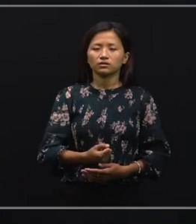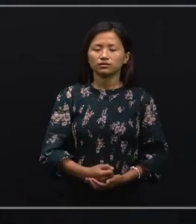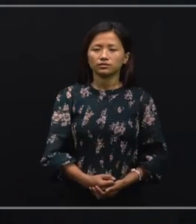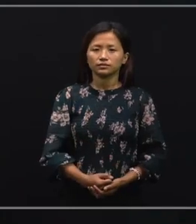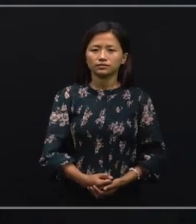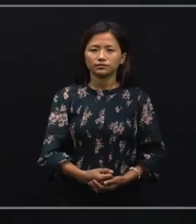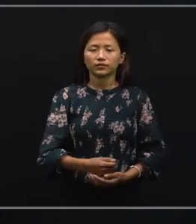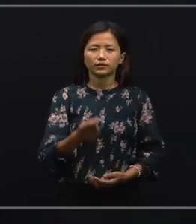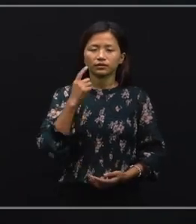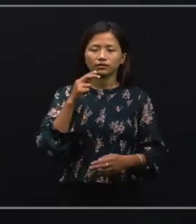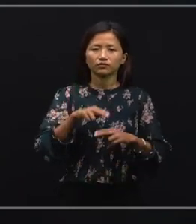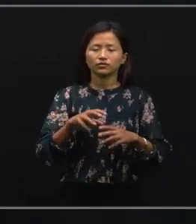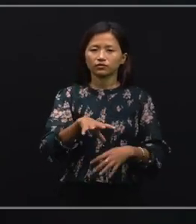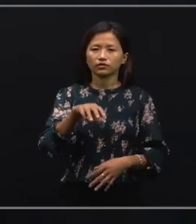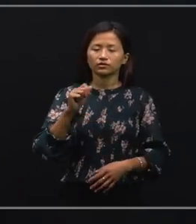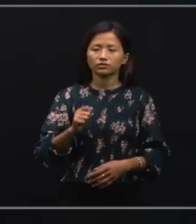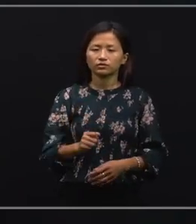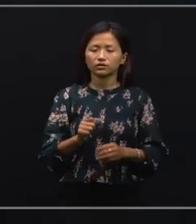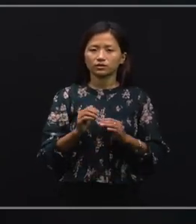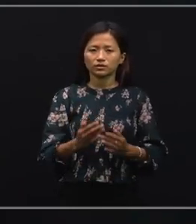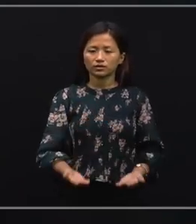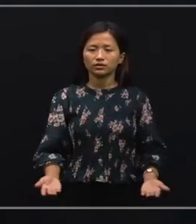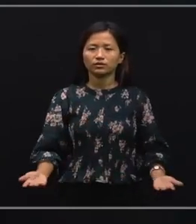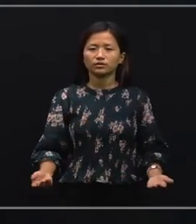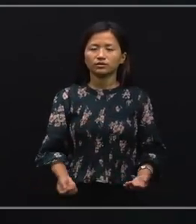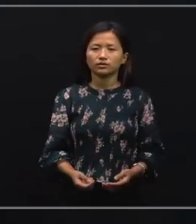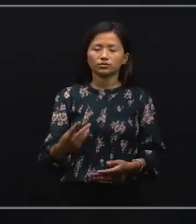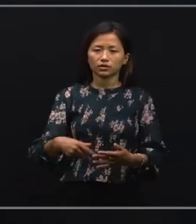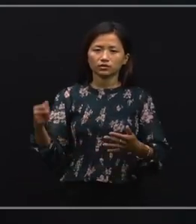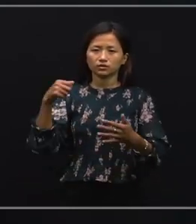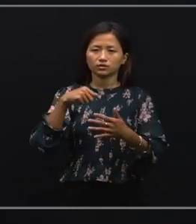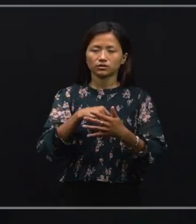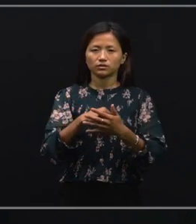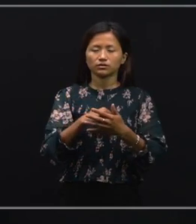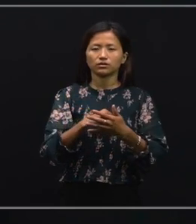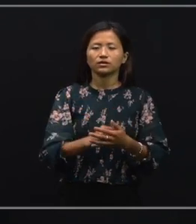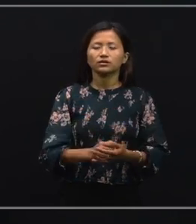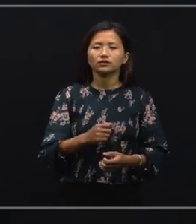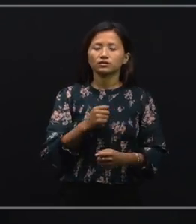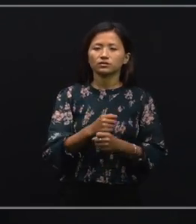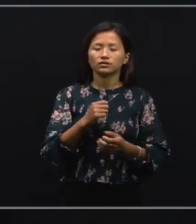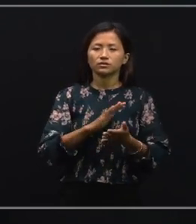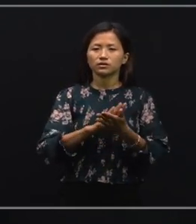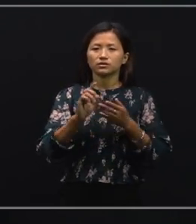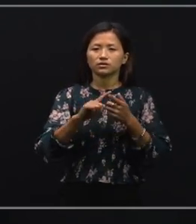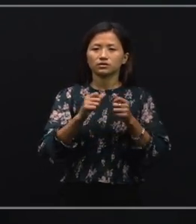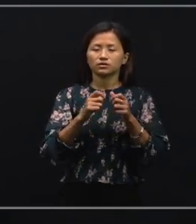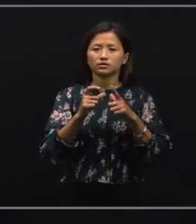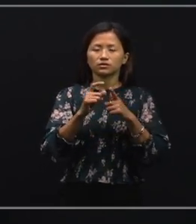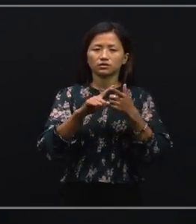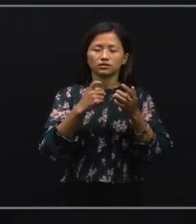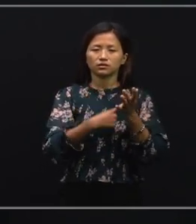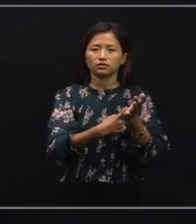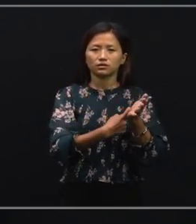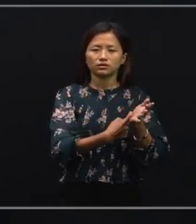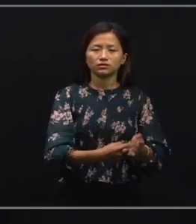And so he said, "If we were found here, my blood would stain the heather, The heather means the grass there, okay? That means